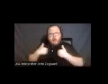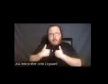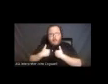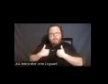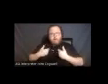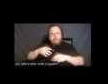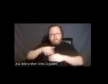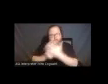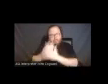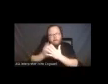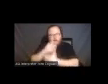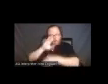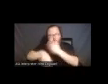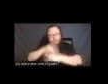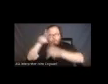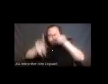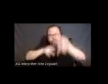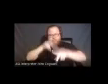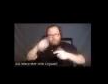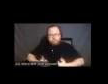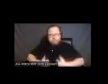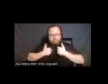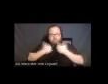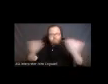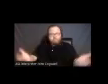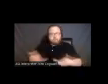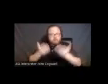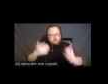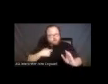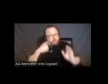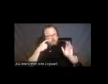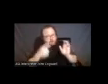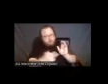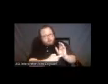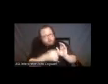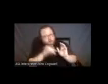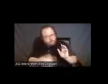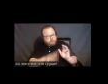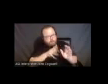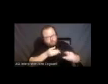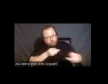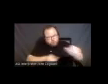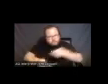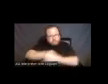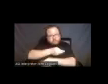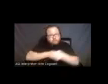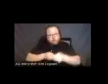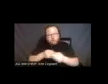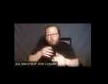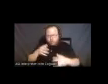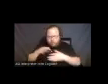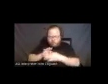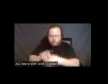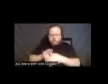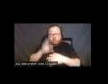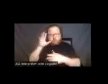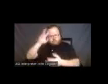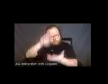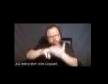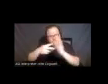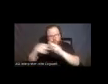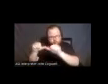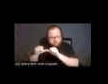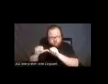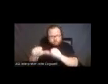water, and all peoples that lived here. We acknowledge this reciprocal relationship and intend to continue and extend